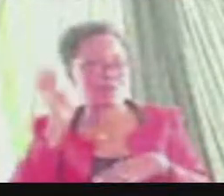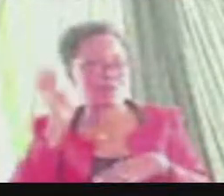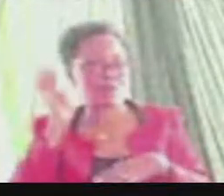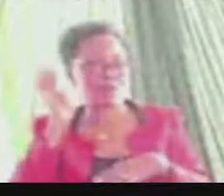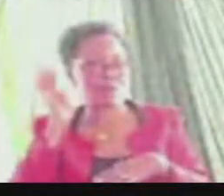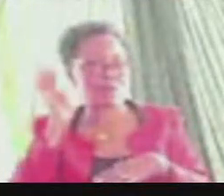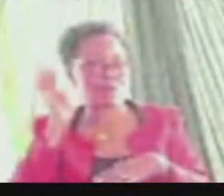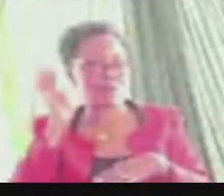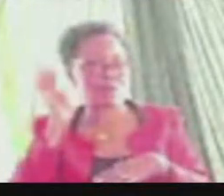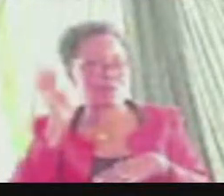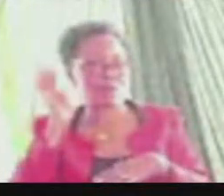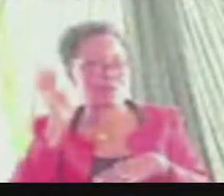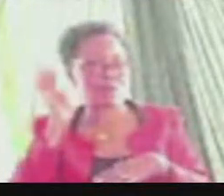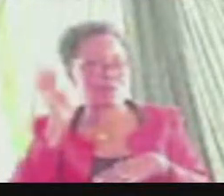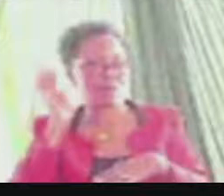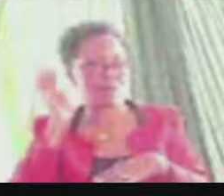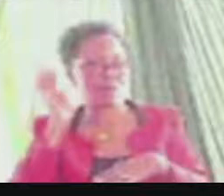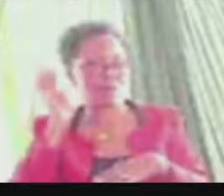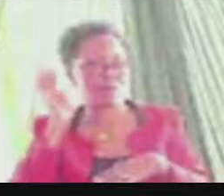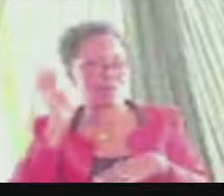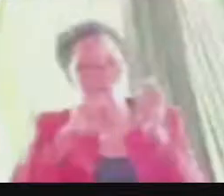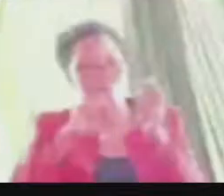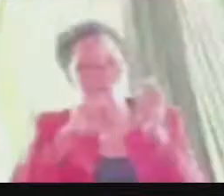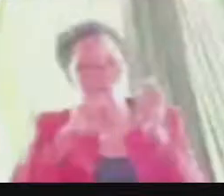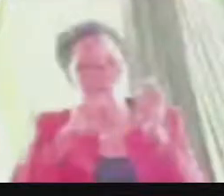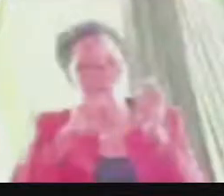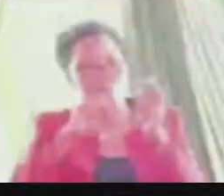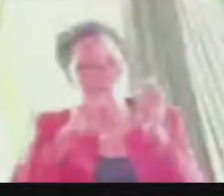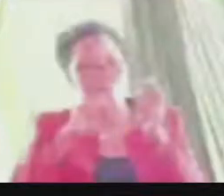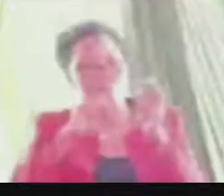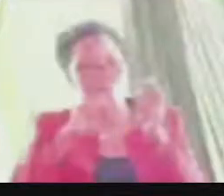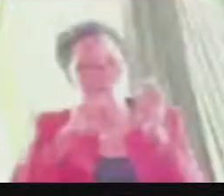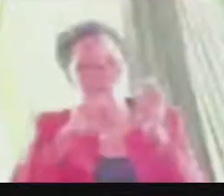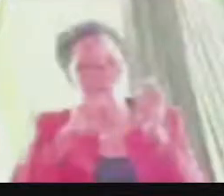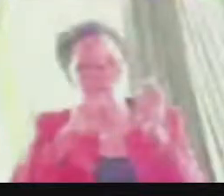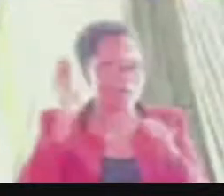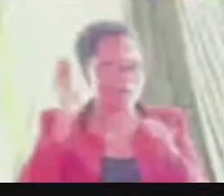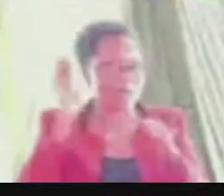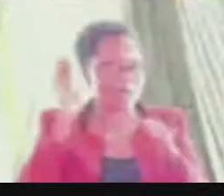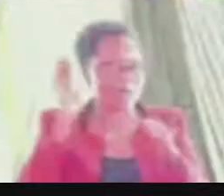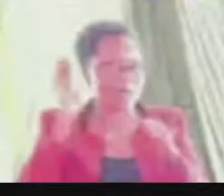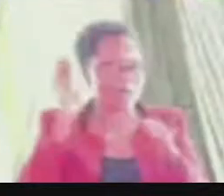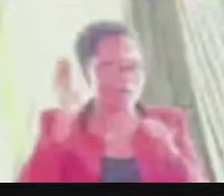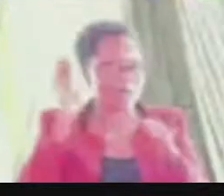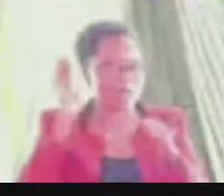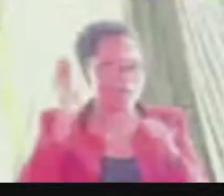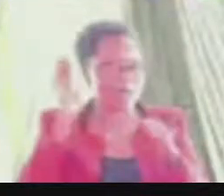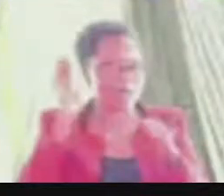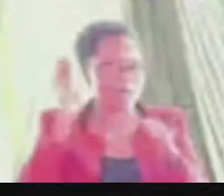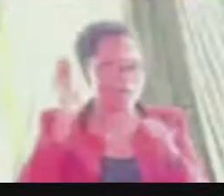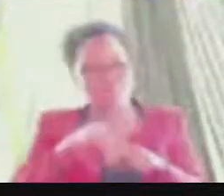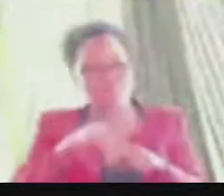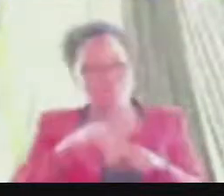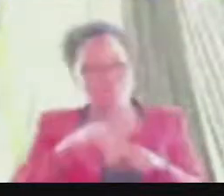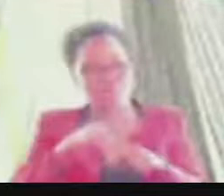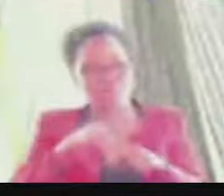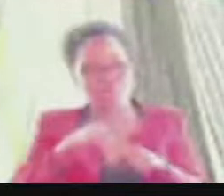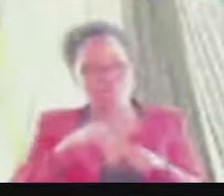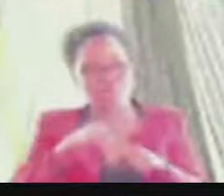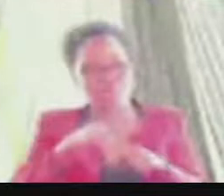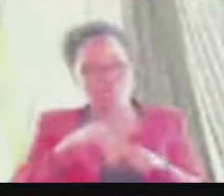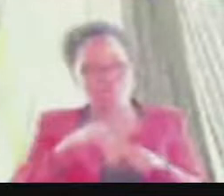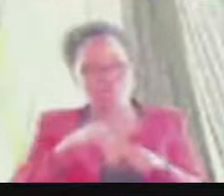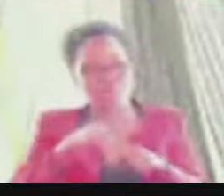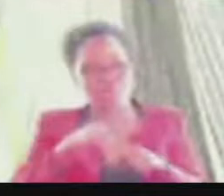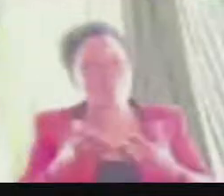can easily say an appeal can be heard. It's 20 minutes each. I will hear you. I have your submissions, and the